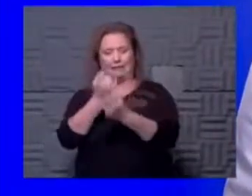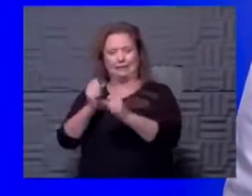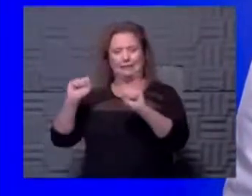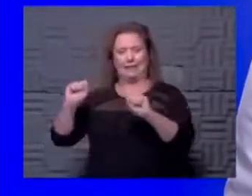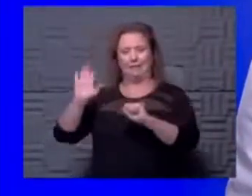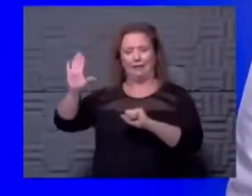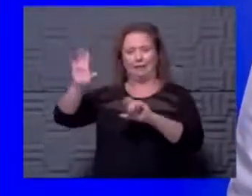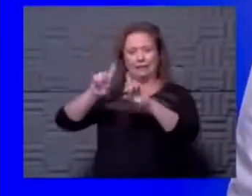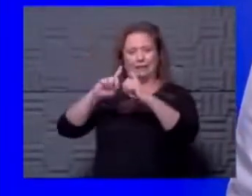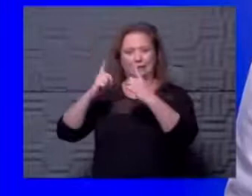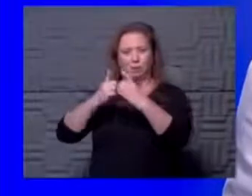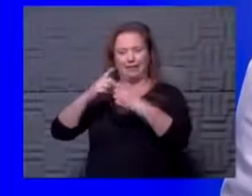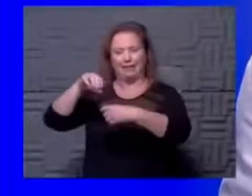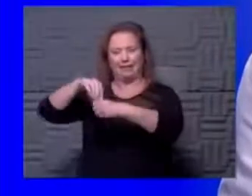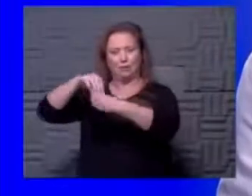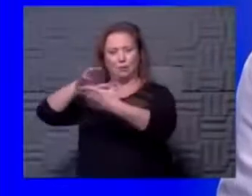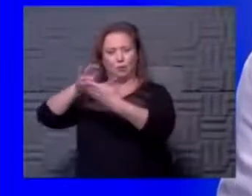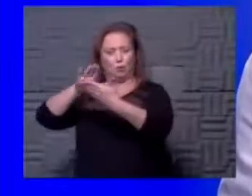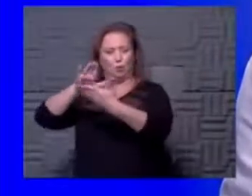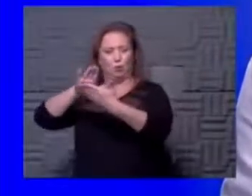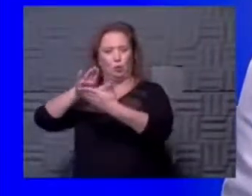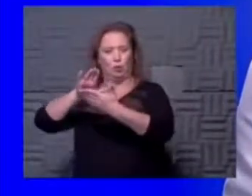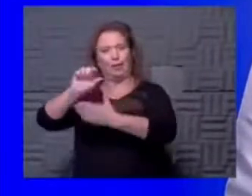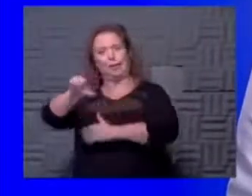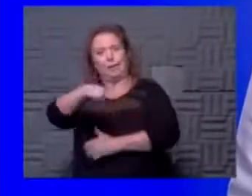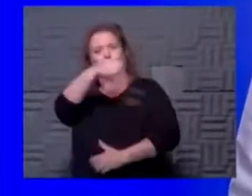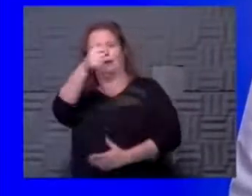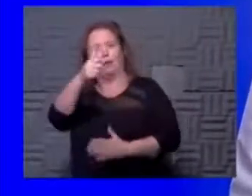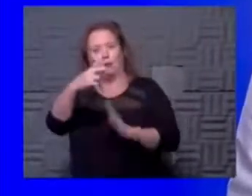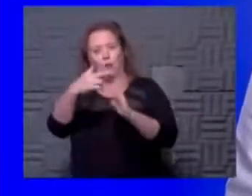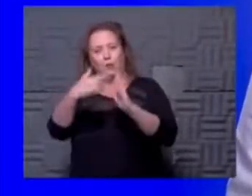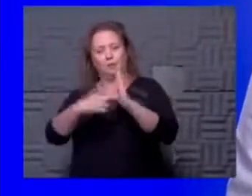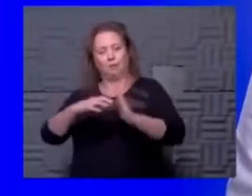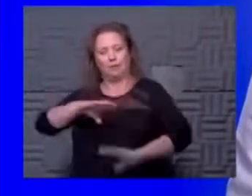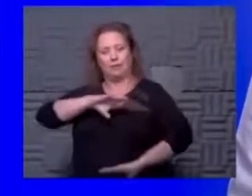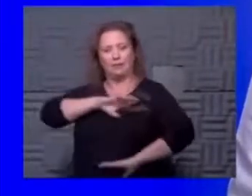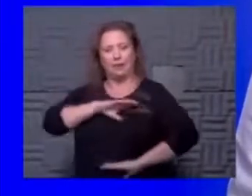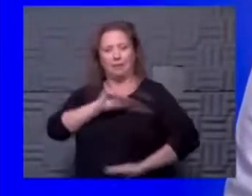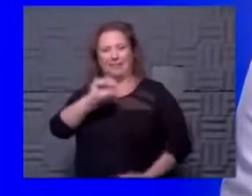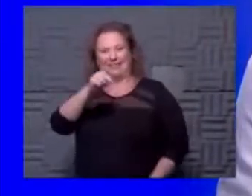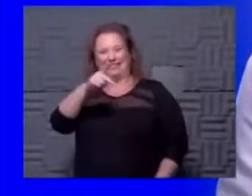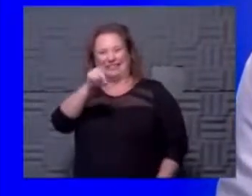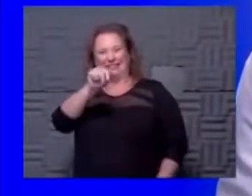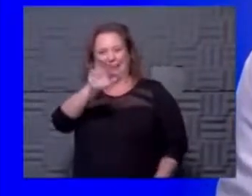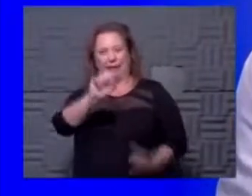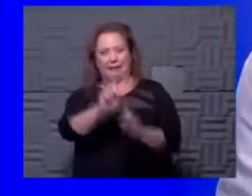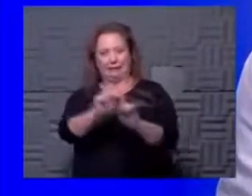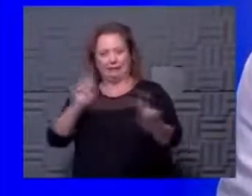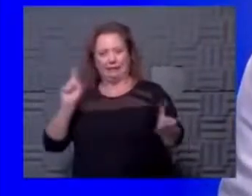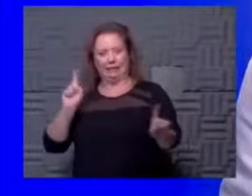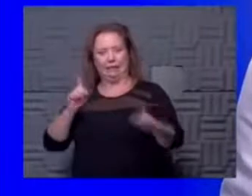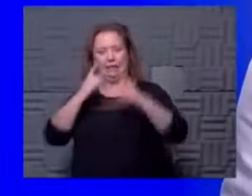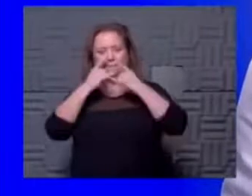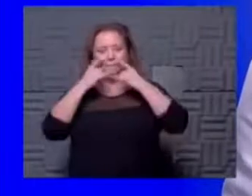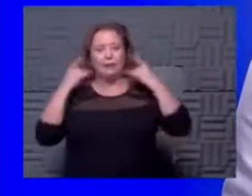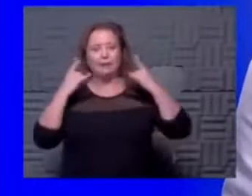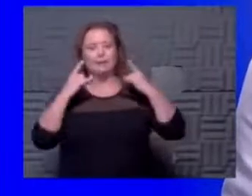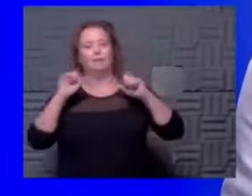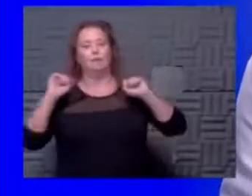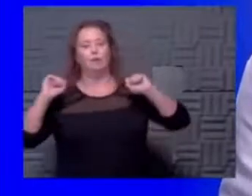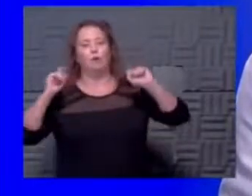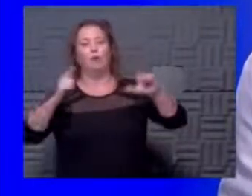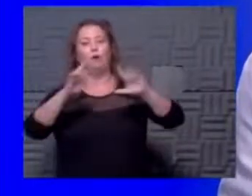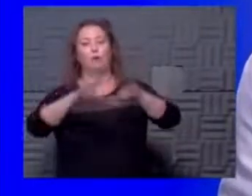that district and within that school, and those other criteria can be met about spacing and about masking for all